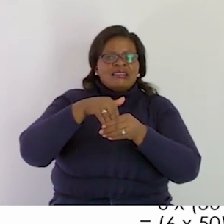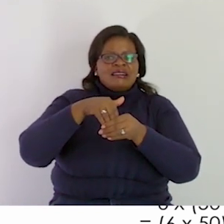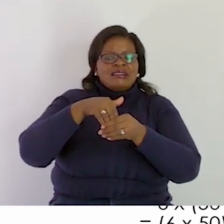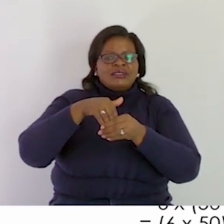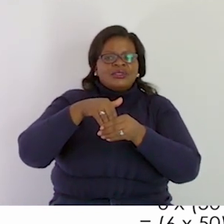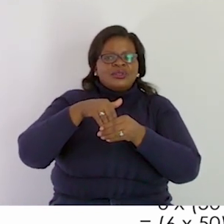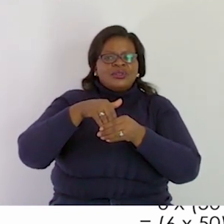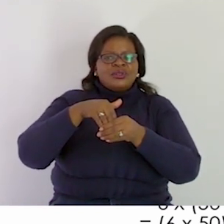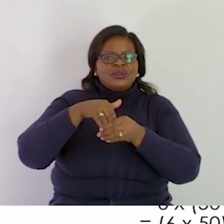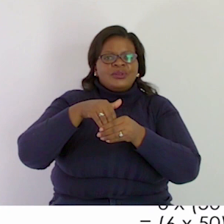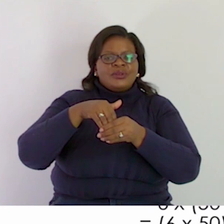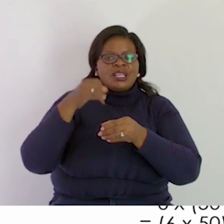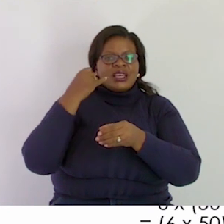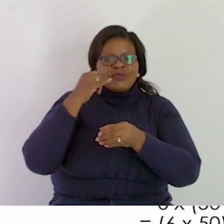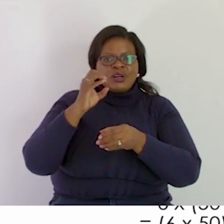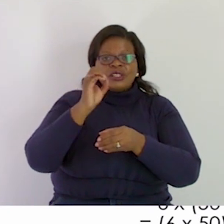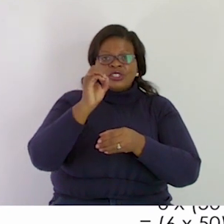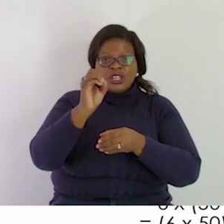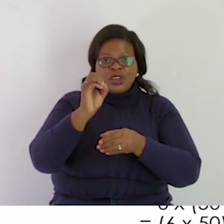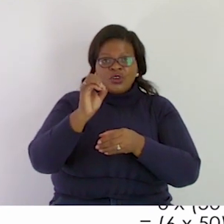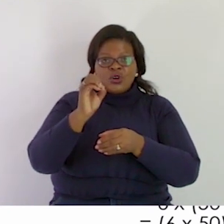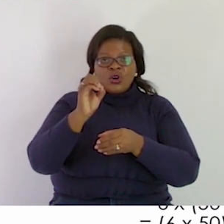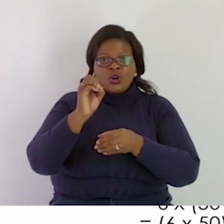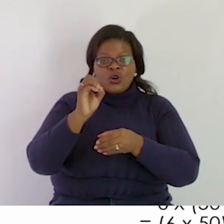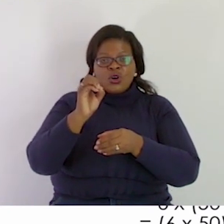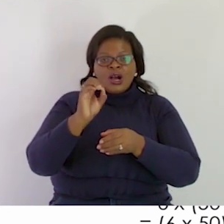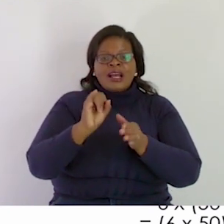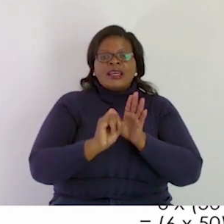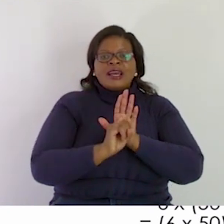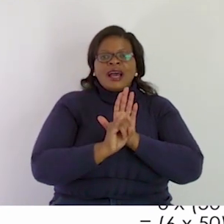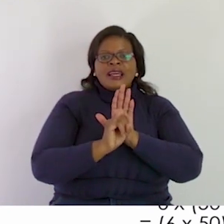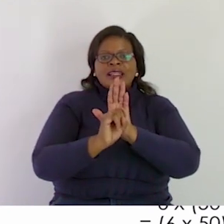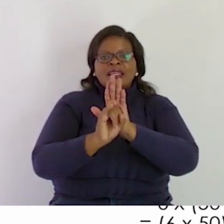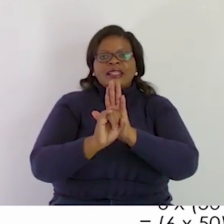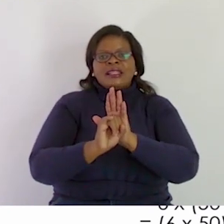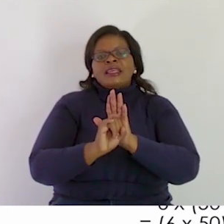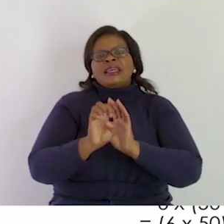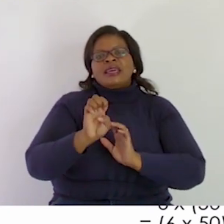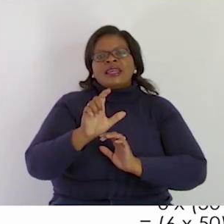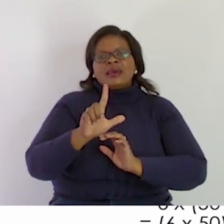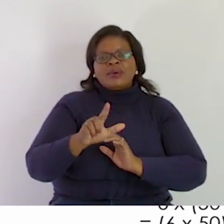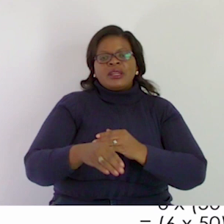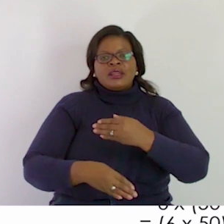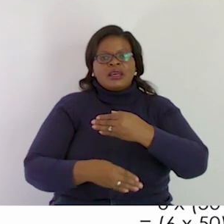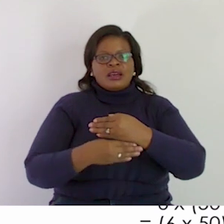box. 0 is the identity element of